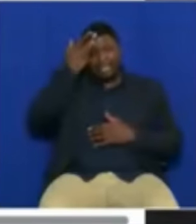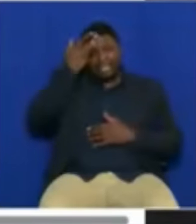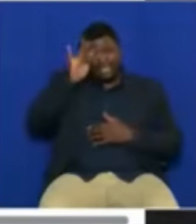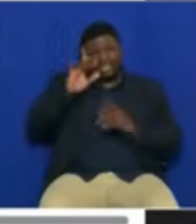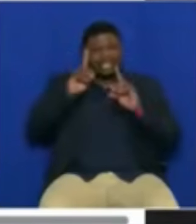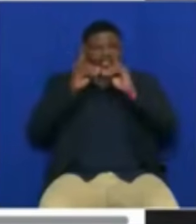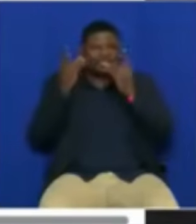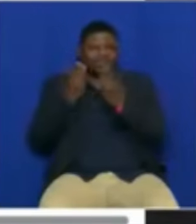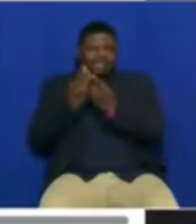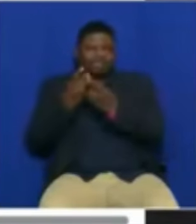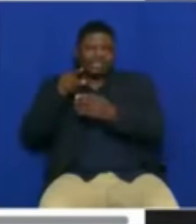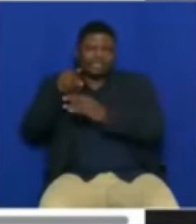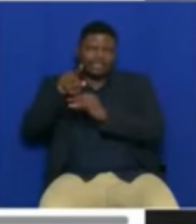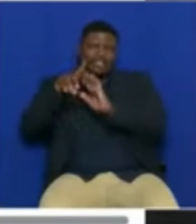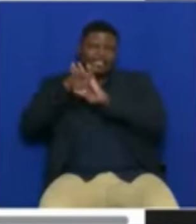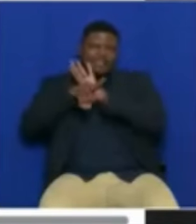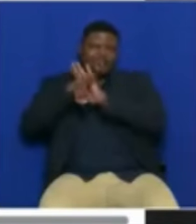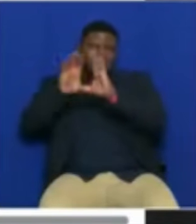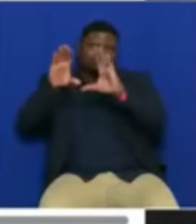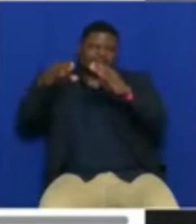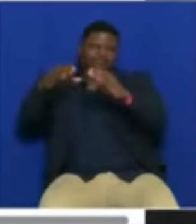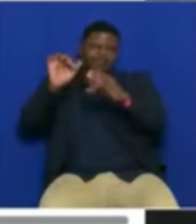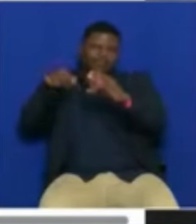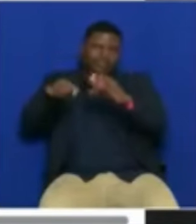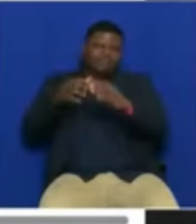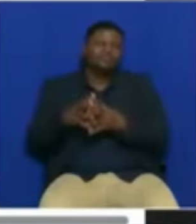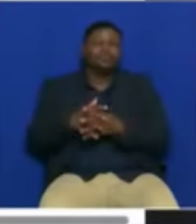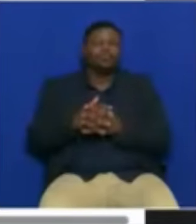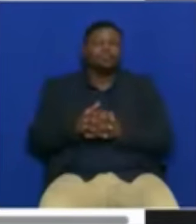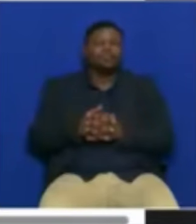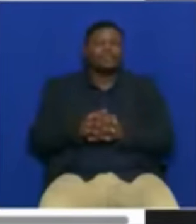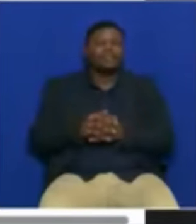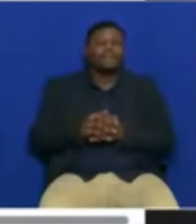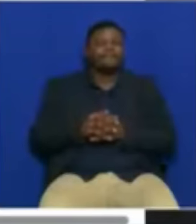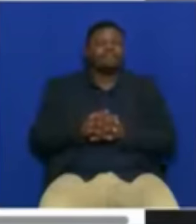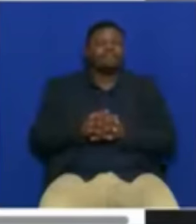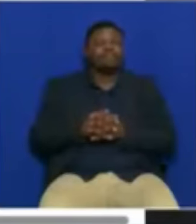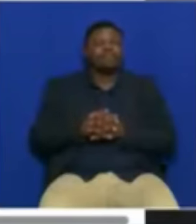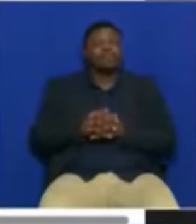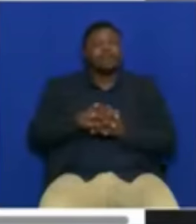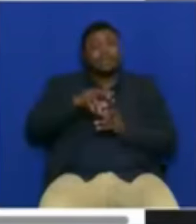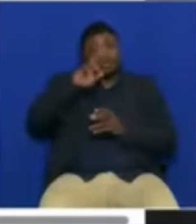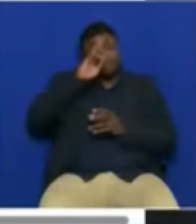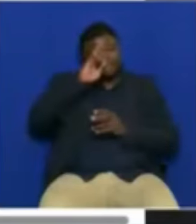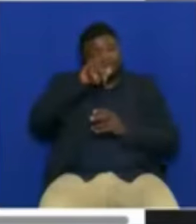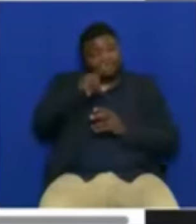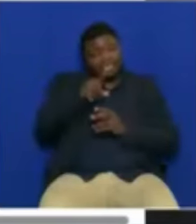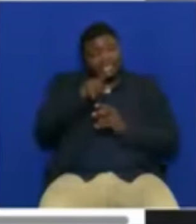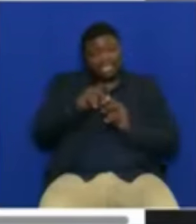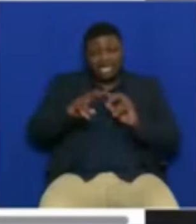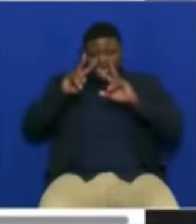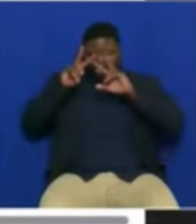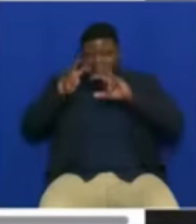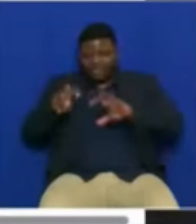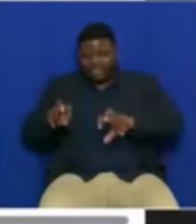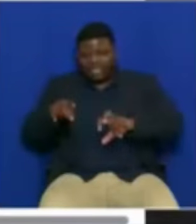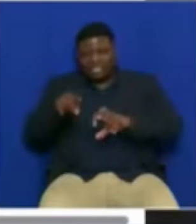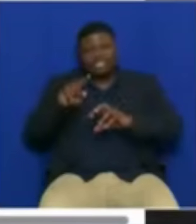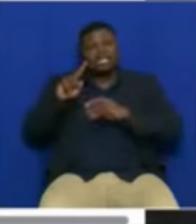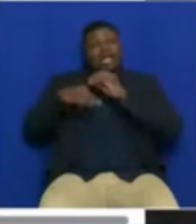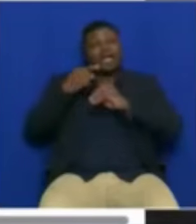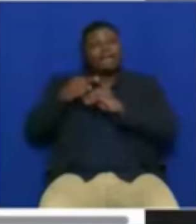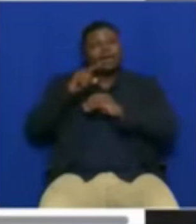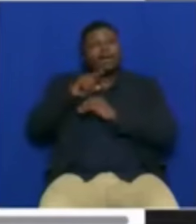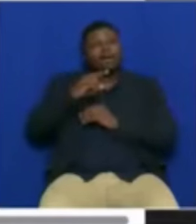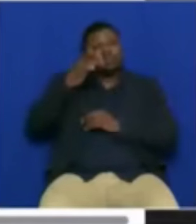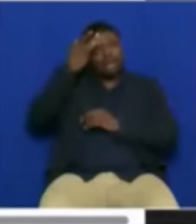that all we know about investigation into appointments in crime intelligence is